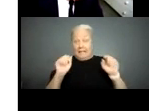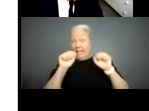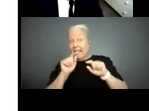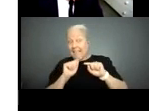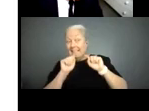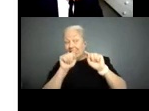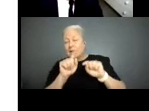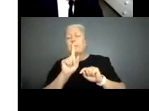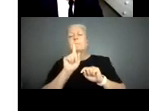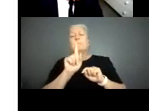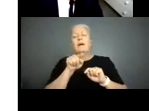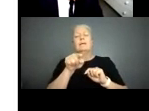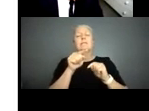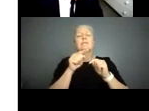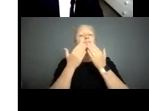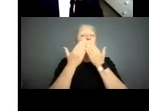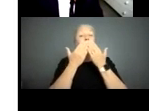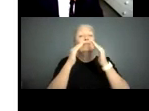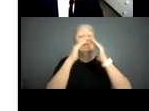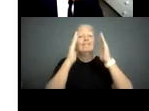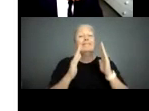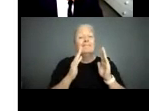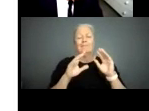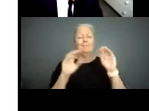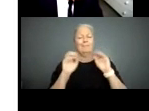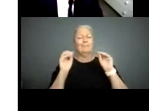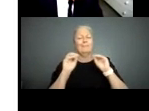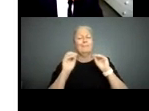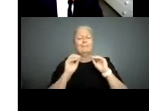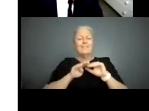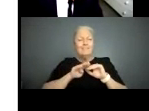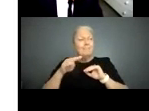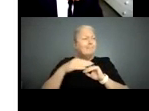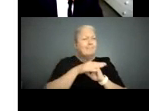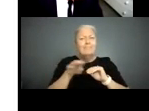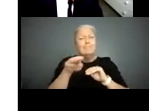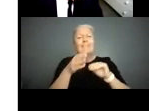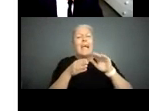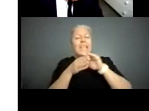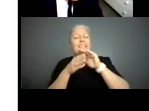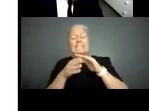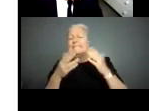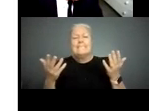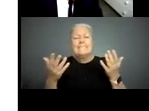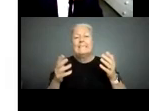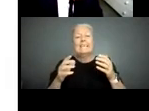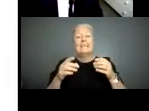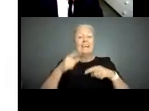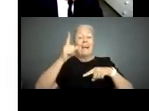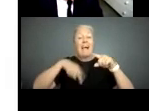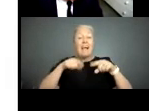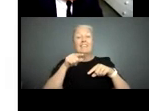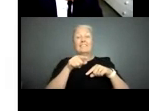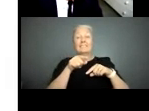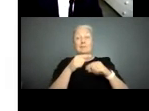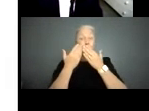wheelchair access, and so she has not been able to get through the door and is handed work to do outside. She's probably